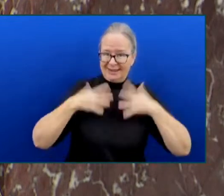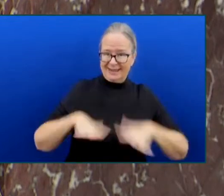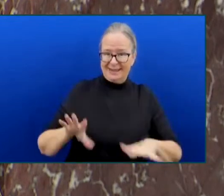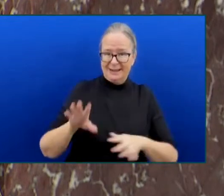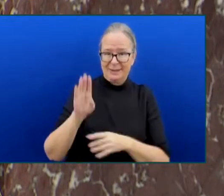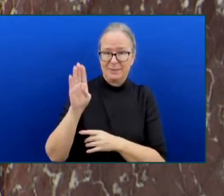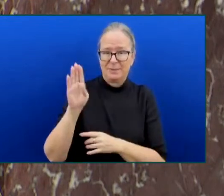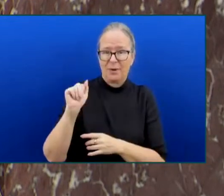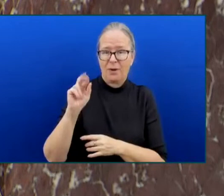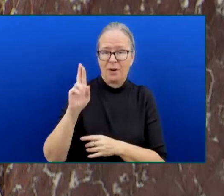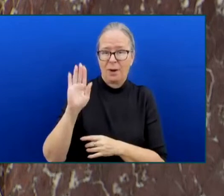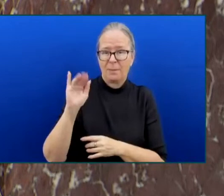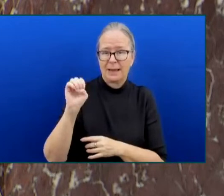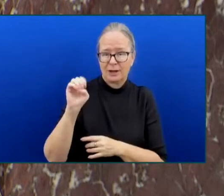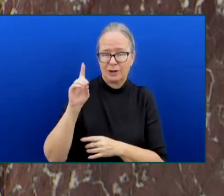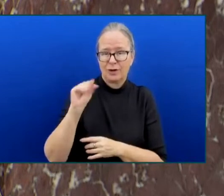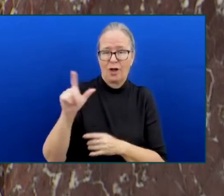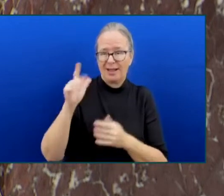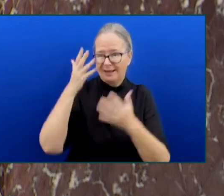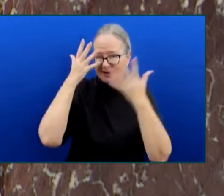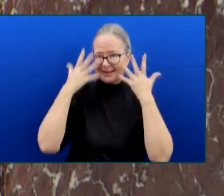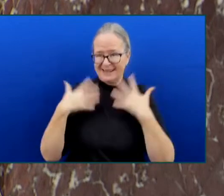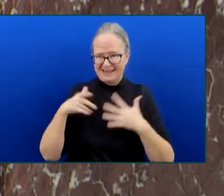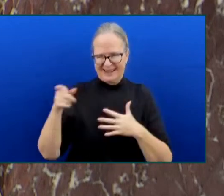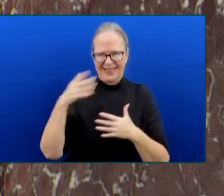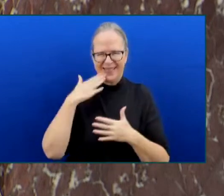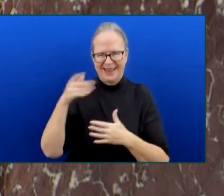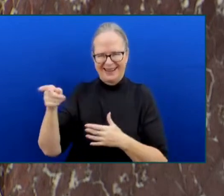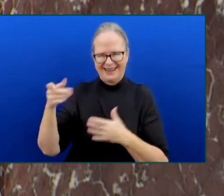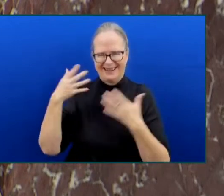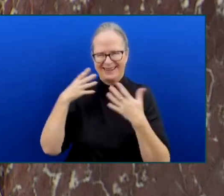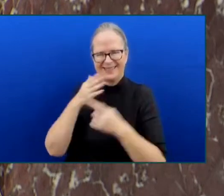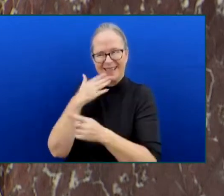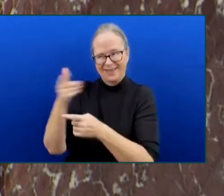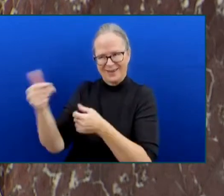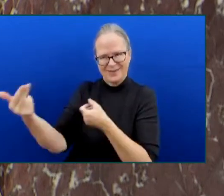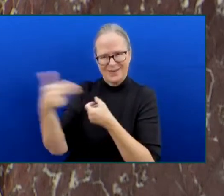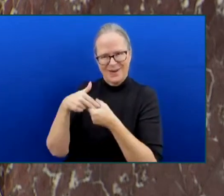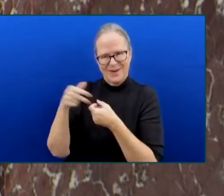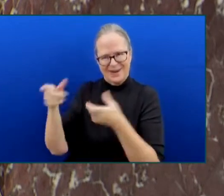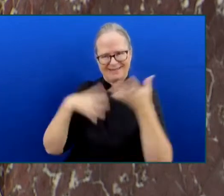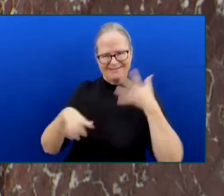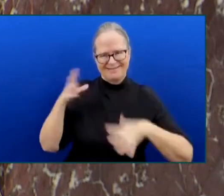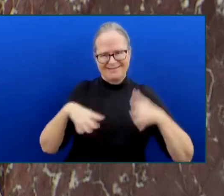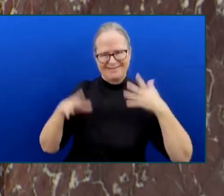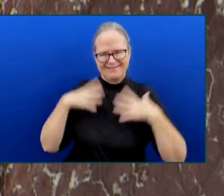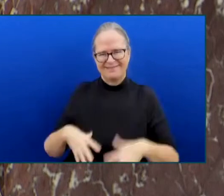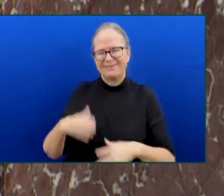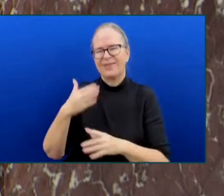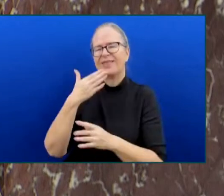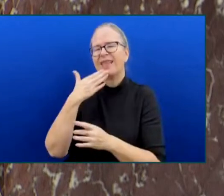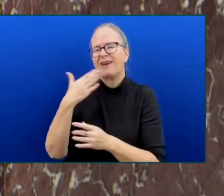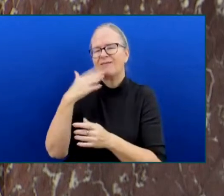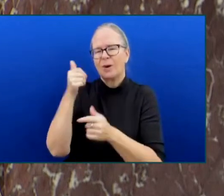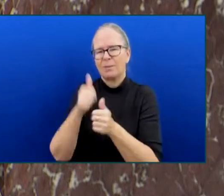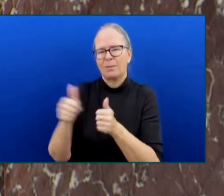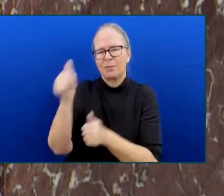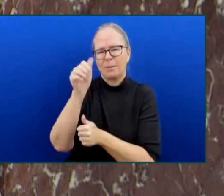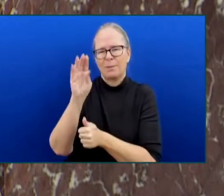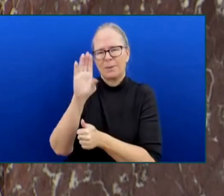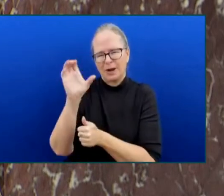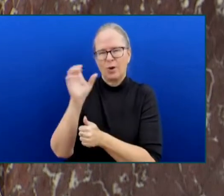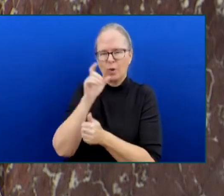holiday of the year, and to our Premier for giving me his blessing to organize the group caucus Halloween costume again this